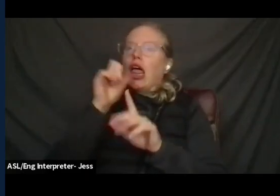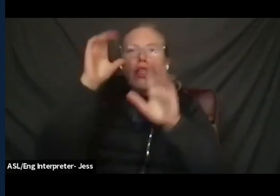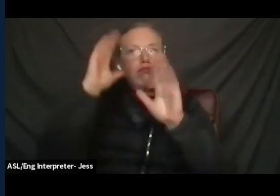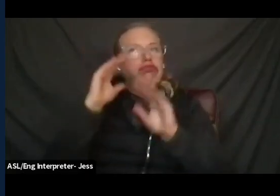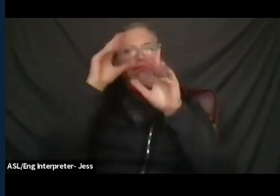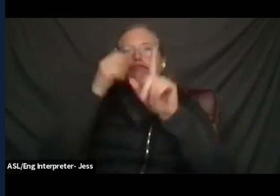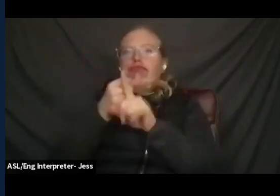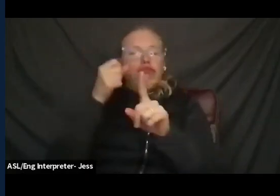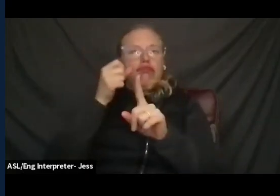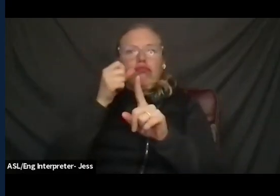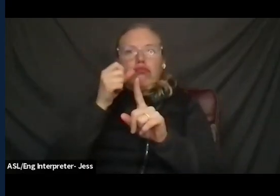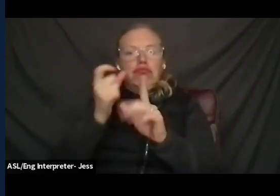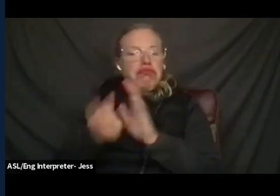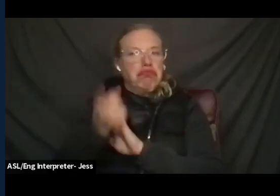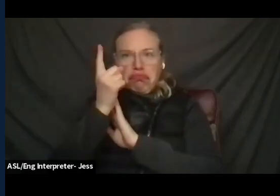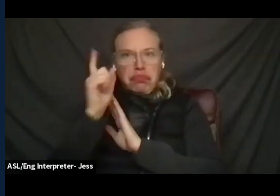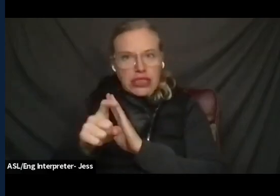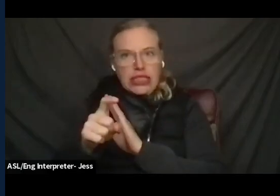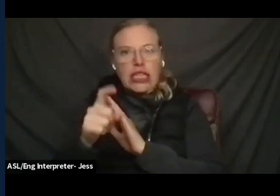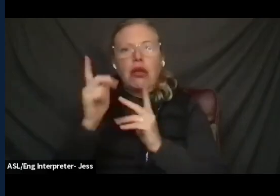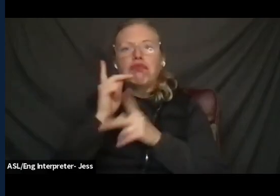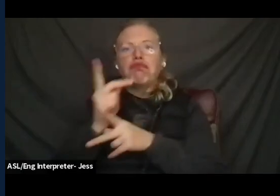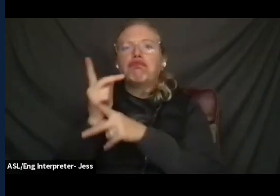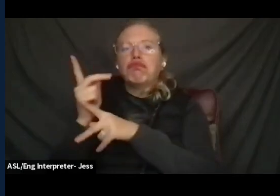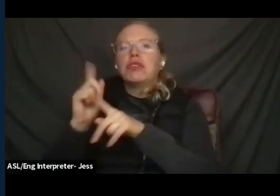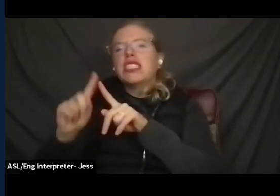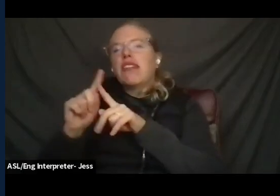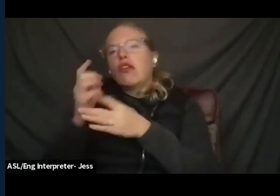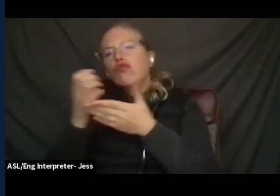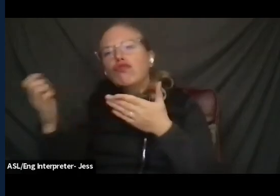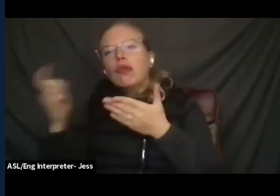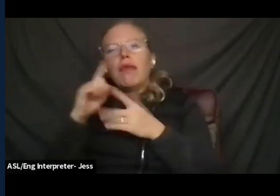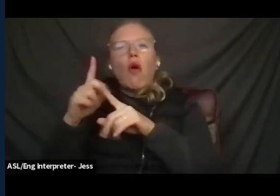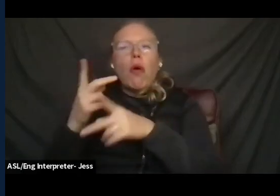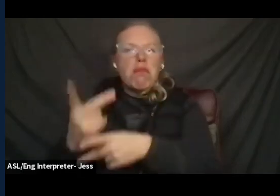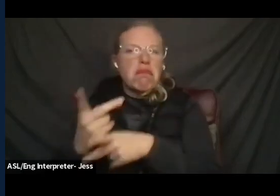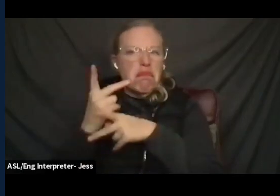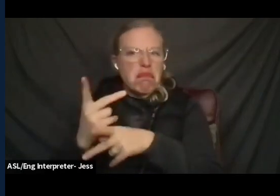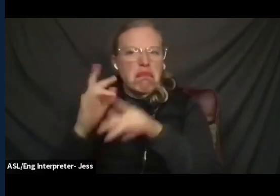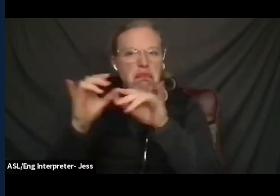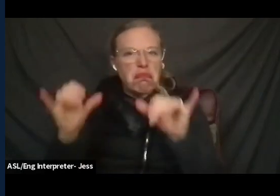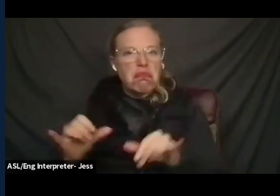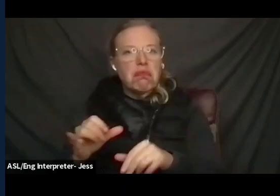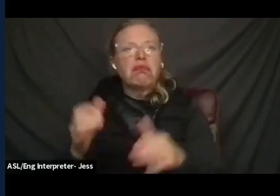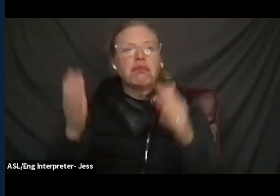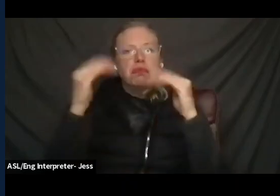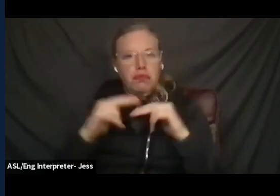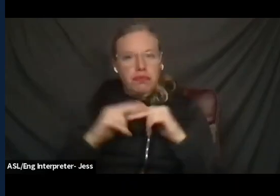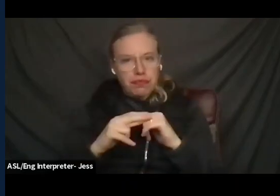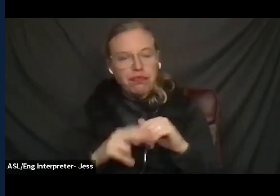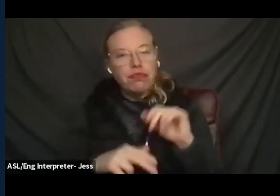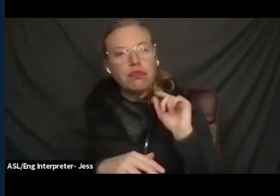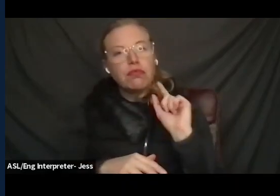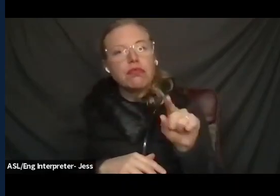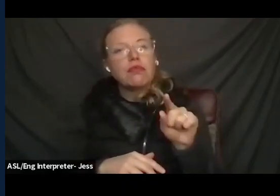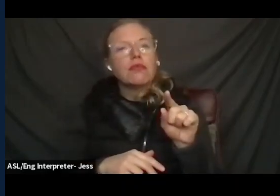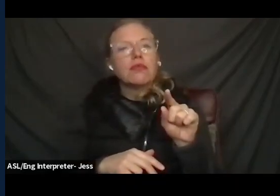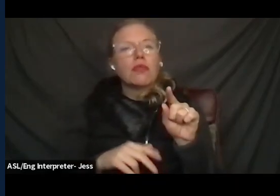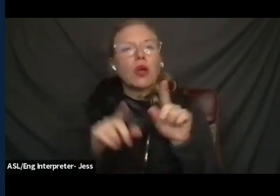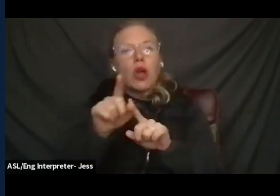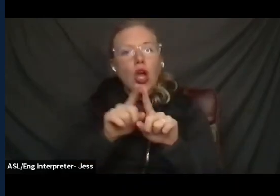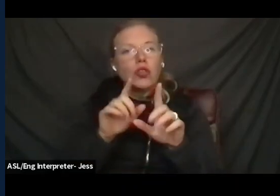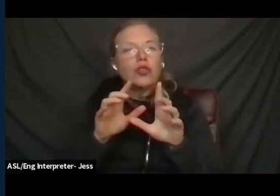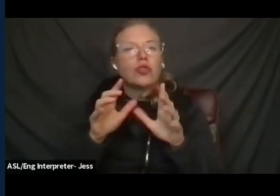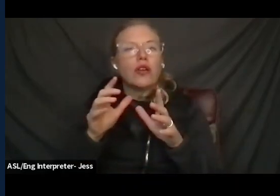right away, and then lend various different pieces of equipment. Okay, next slide. And we do a